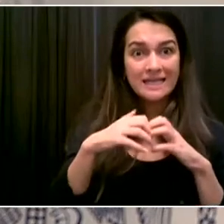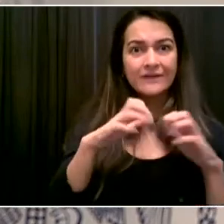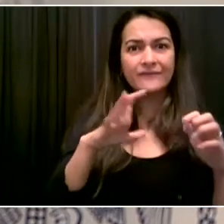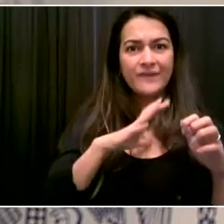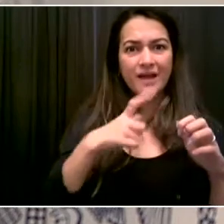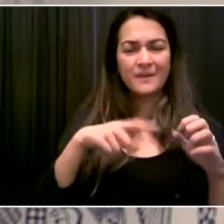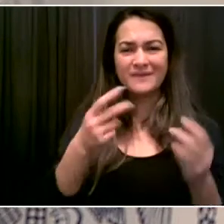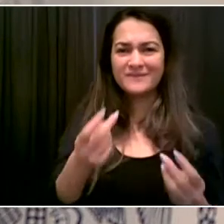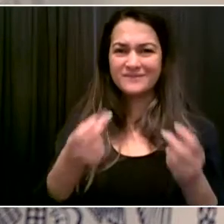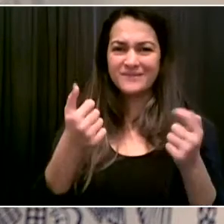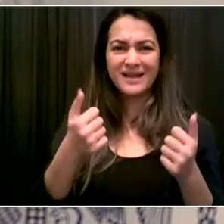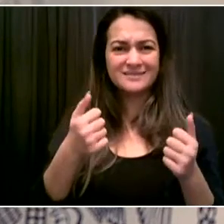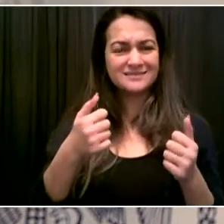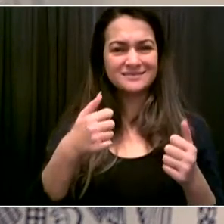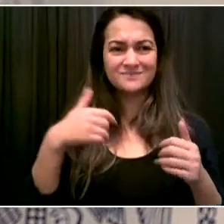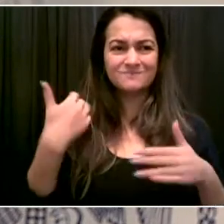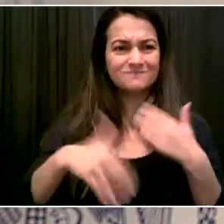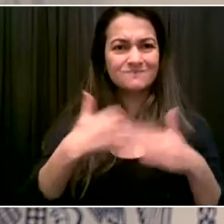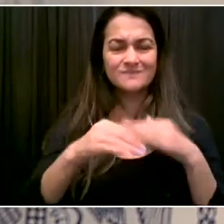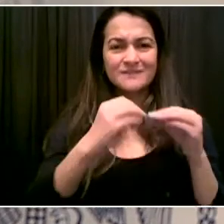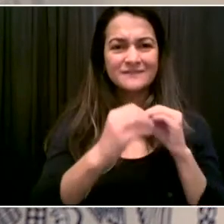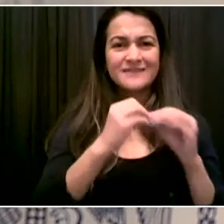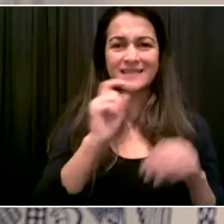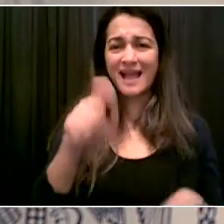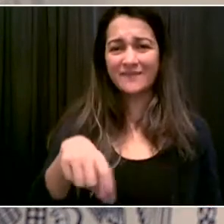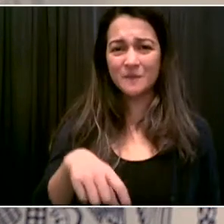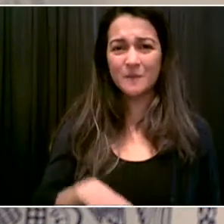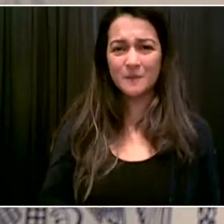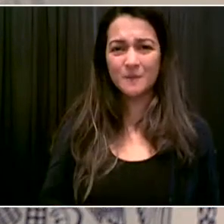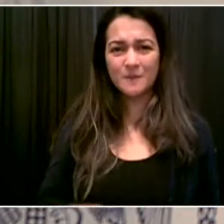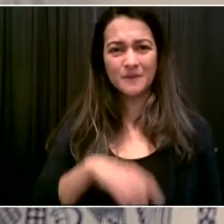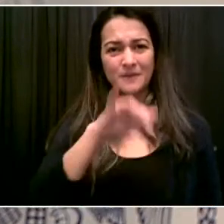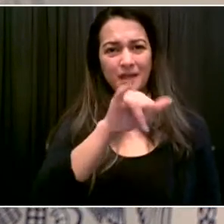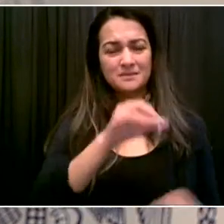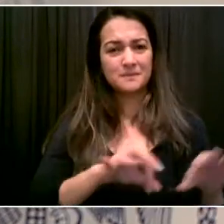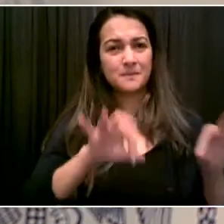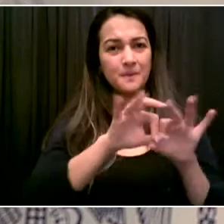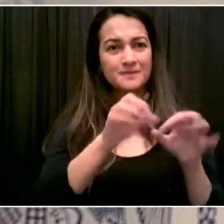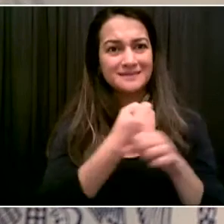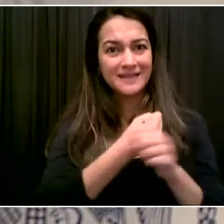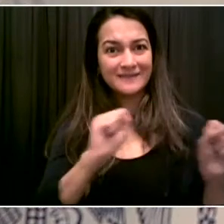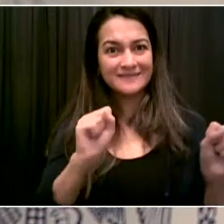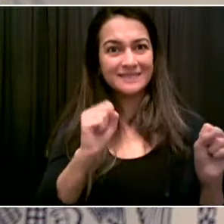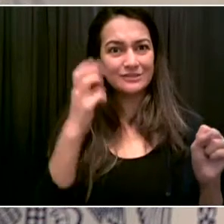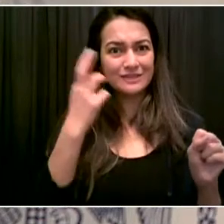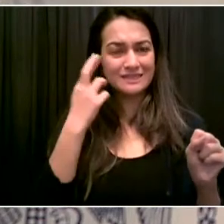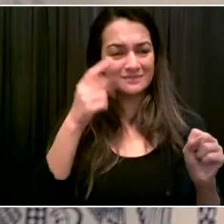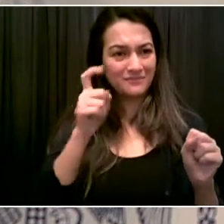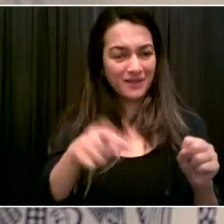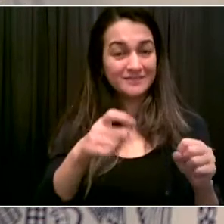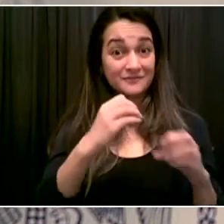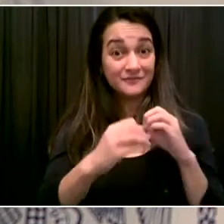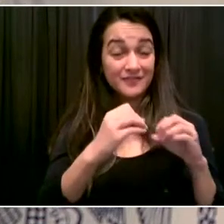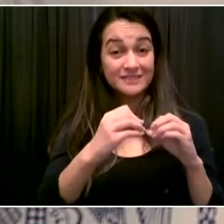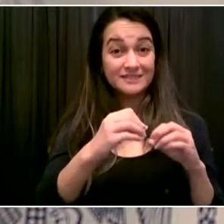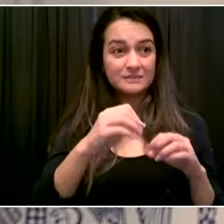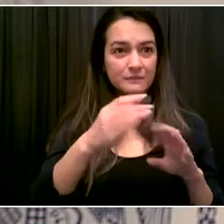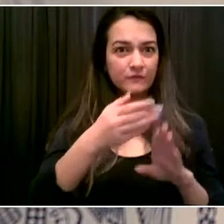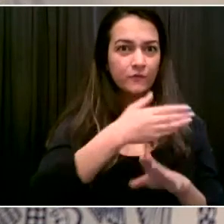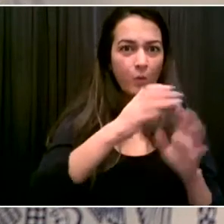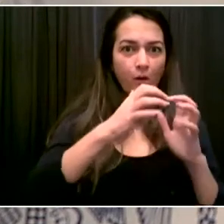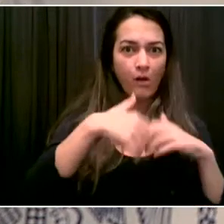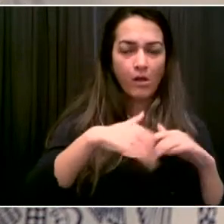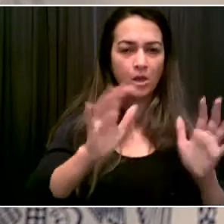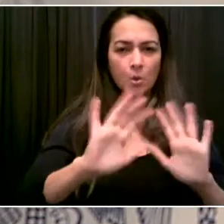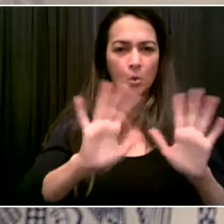thing going while we figured out what the future looks like in general, way beyond the BQE. And where I think we all would find a lot of